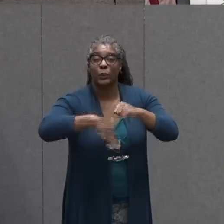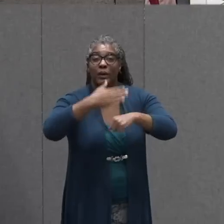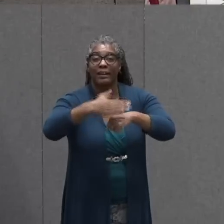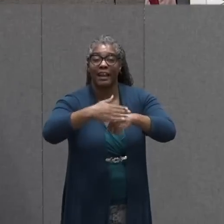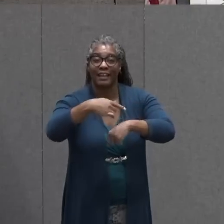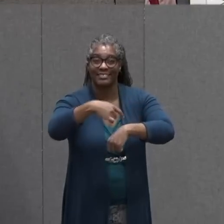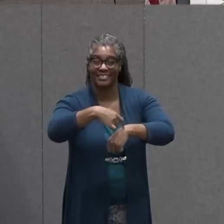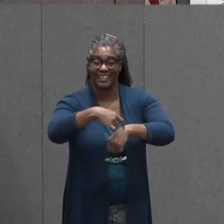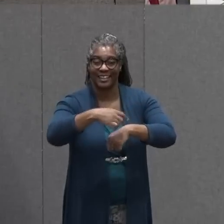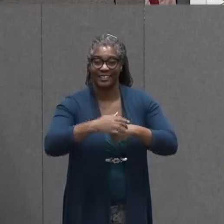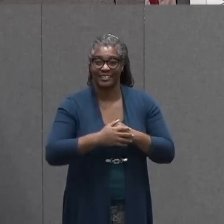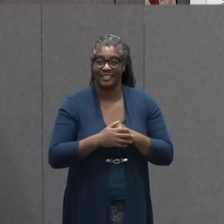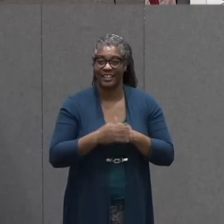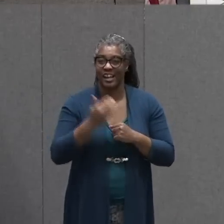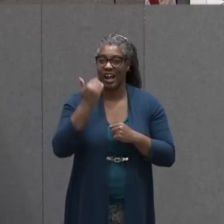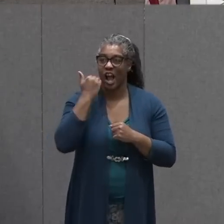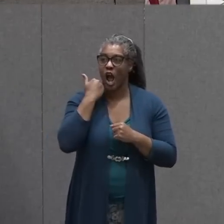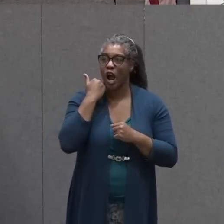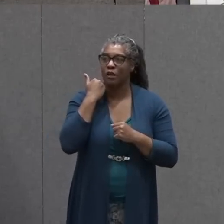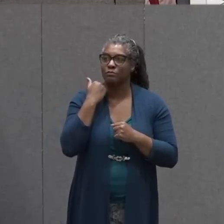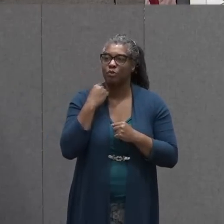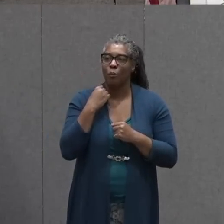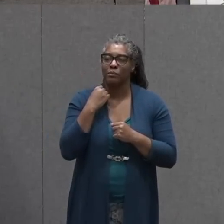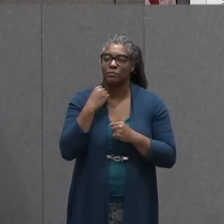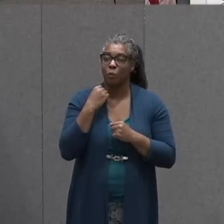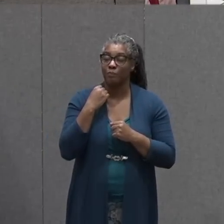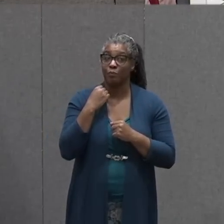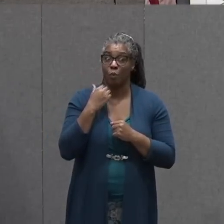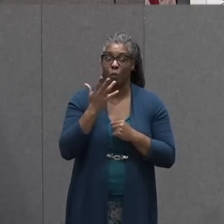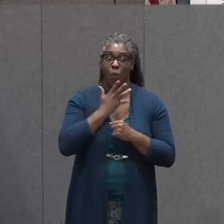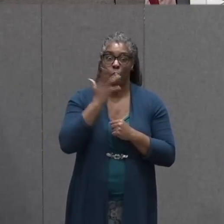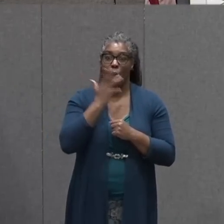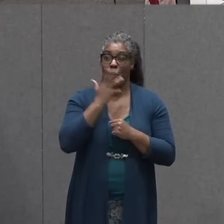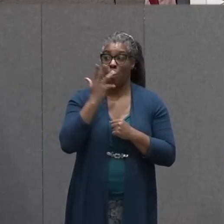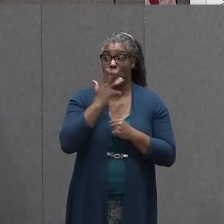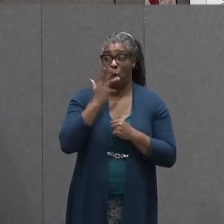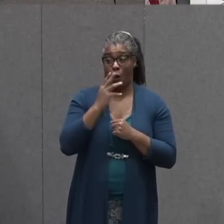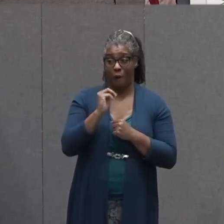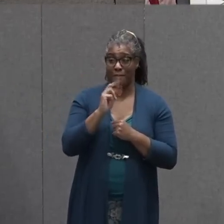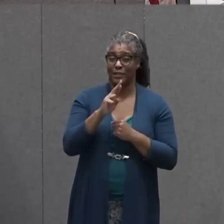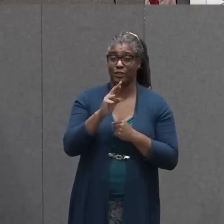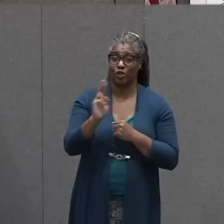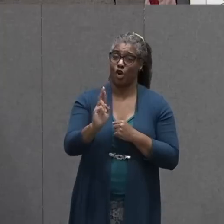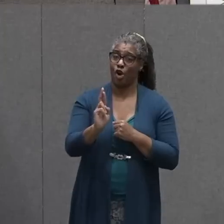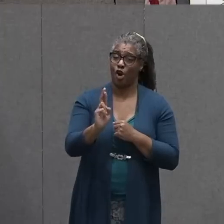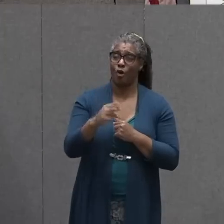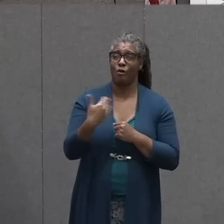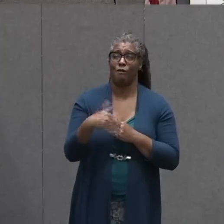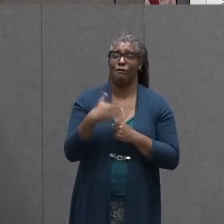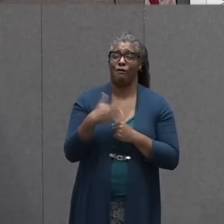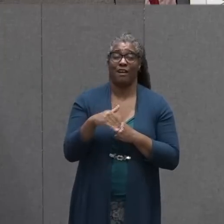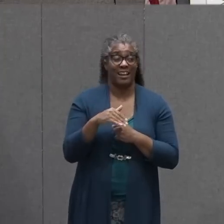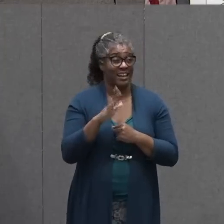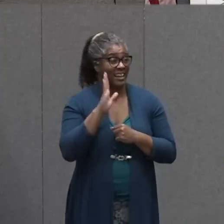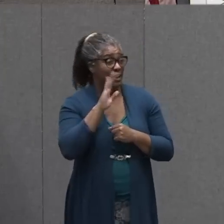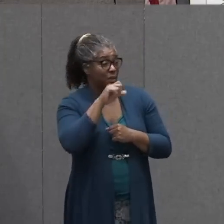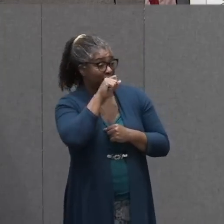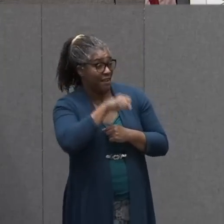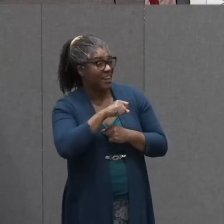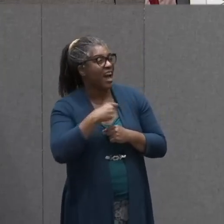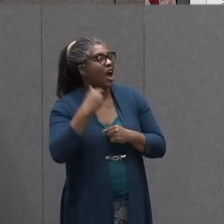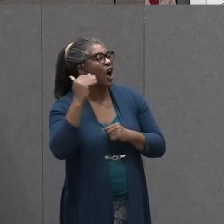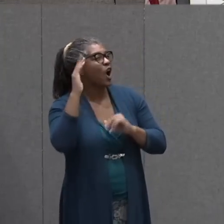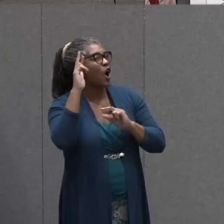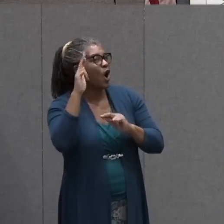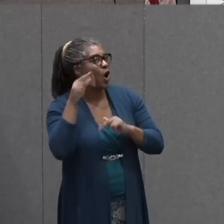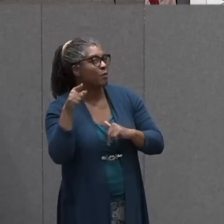Crunch, crunch. Oh my gosh. Oh, Mr. R. Oh, this is He's heaven. going to love them. I sure hope he's listening. Little bites